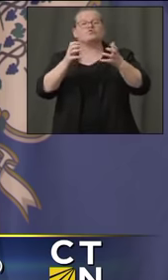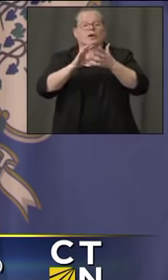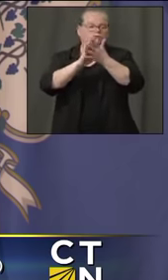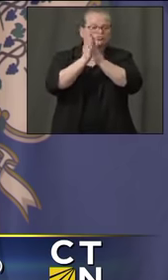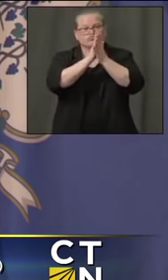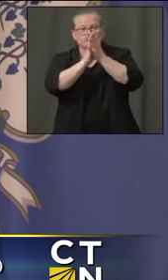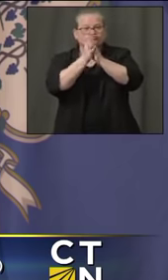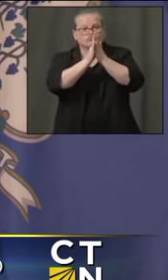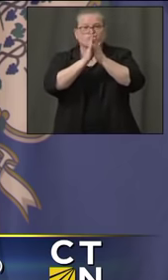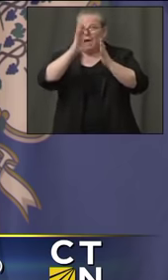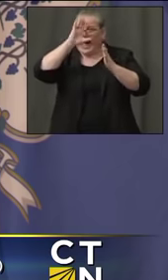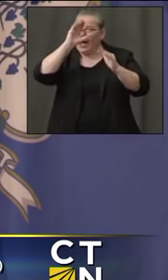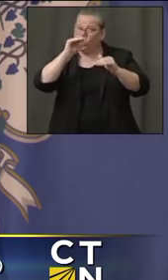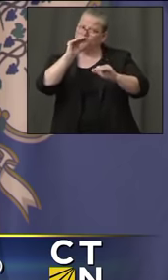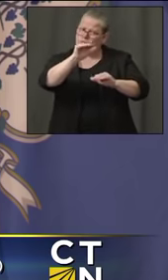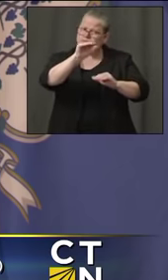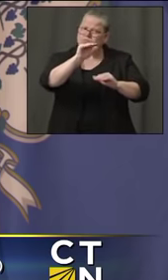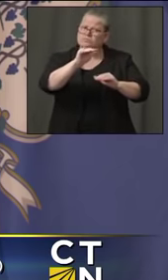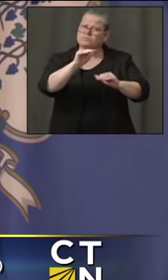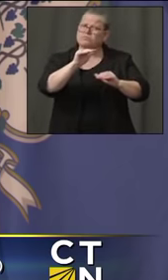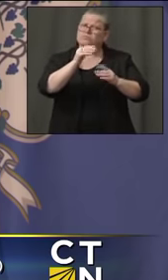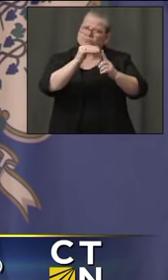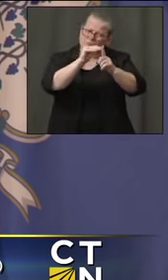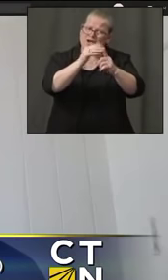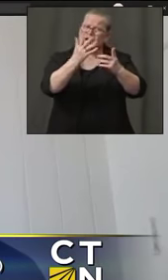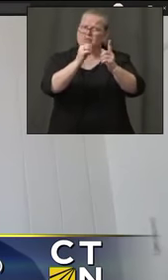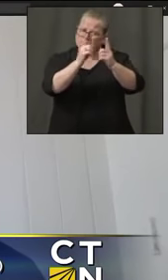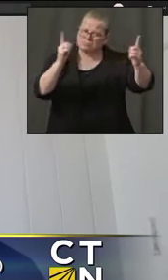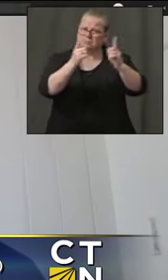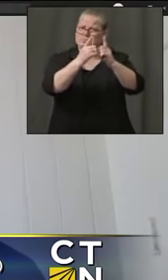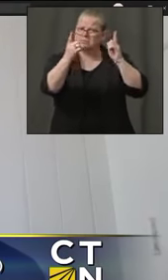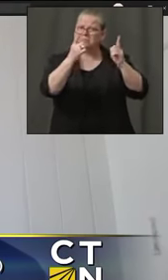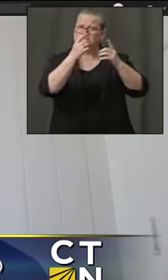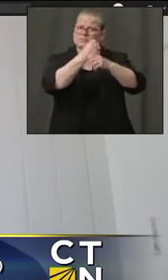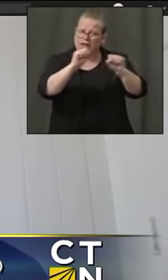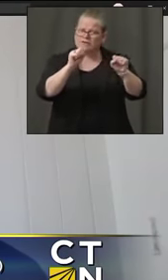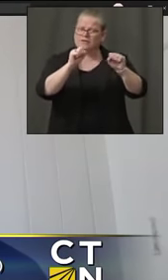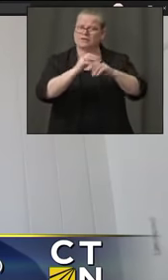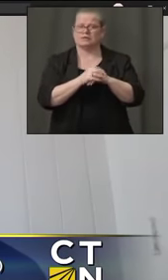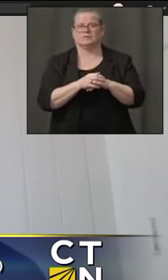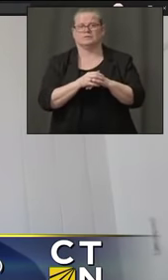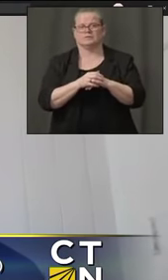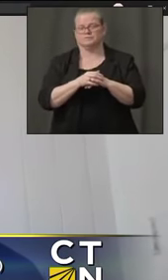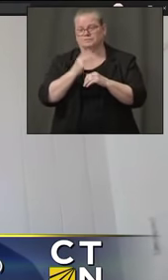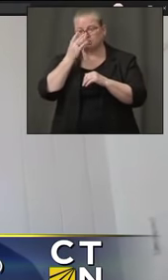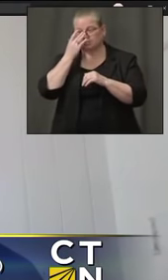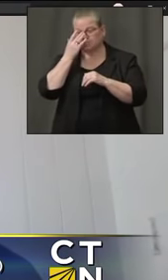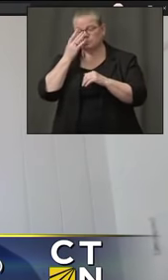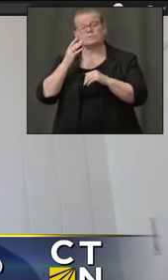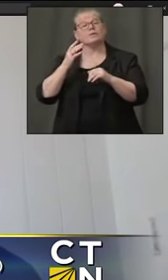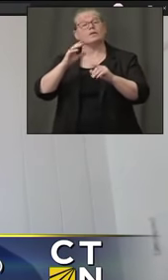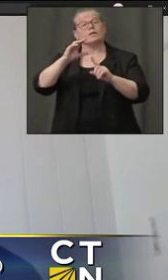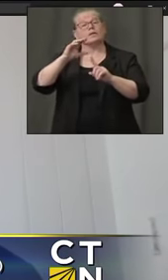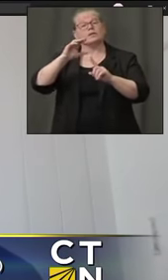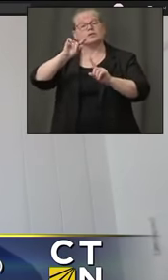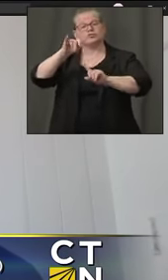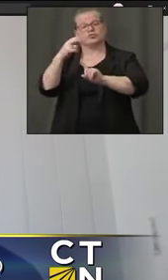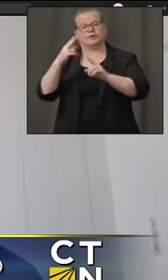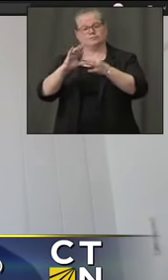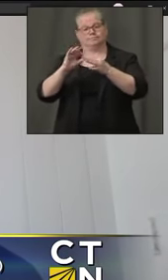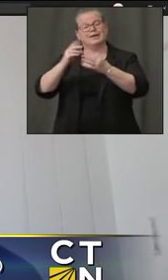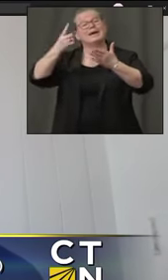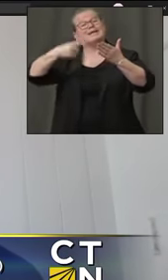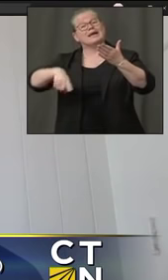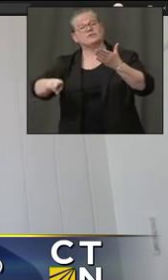add that. Chris, I just mentioned that we're also planning. Commissioner Dykes is going to be joining one of our press conferences next week as we head